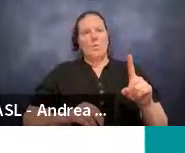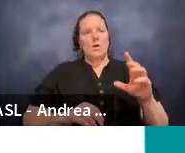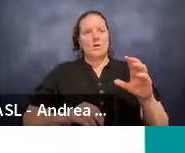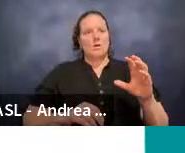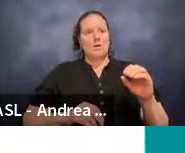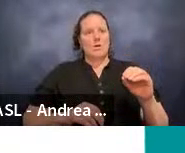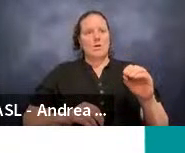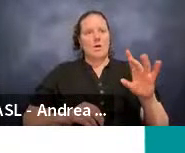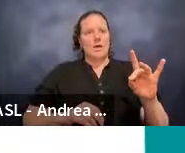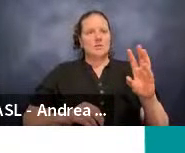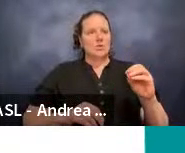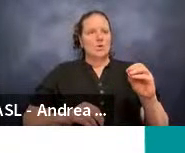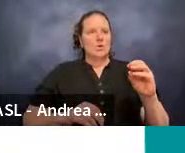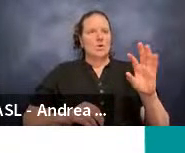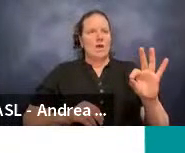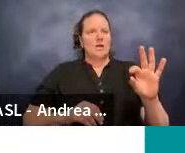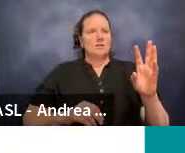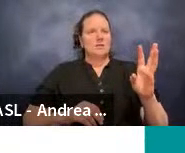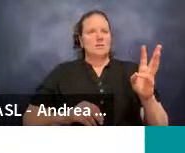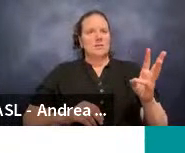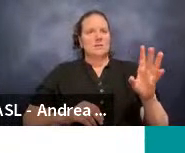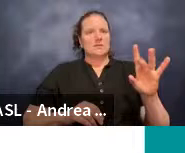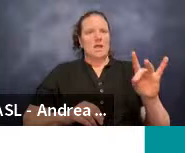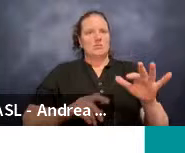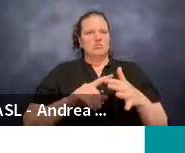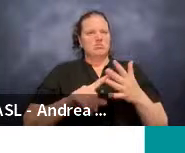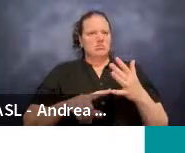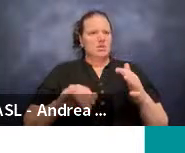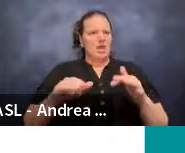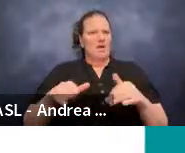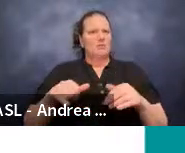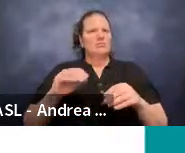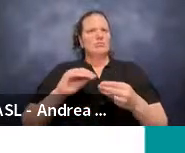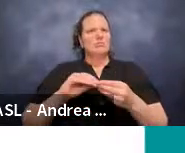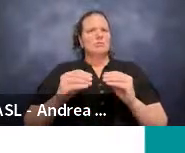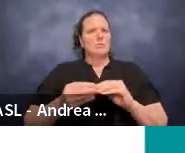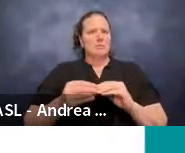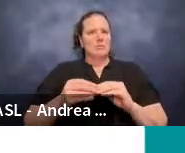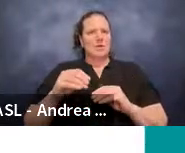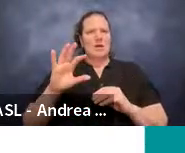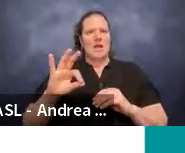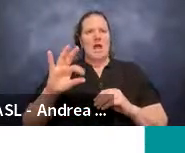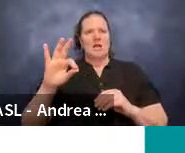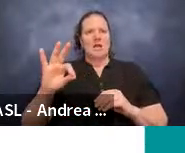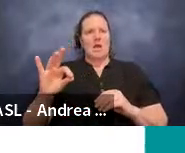1-408-638-0968. You'll want to remember to enter the meeting ID number